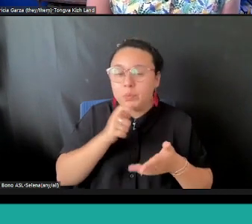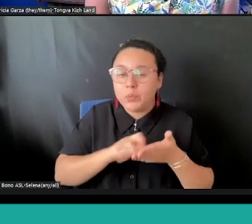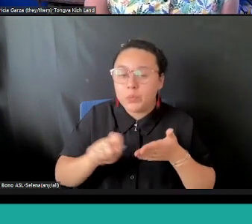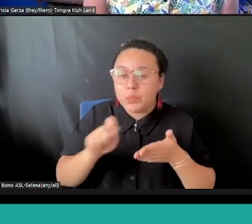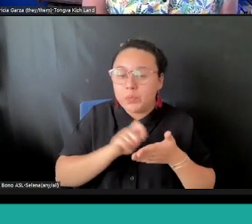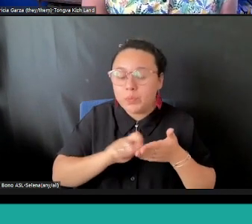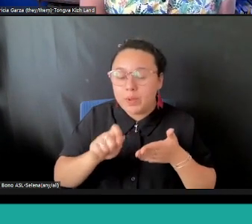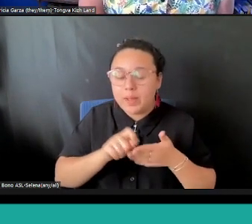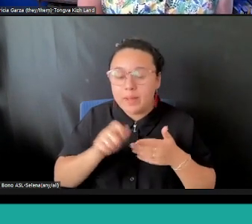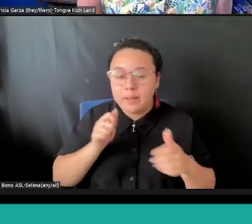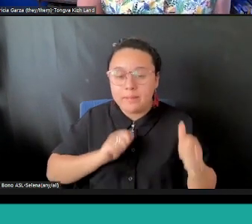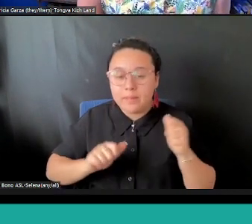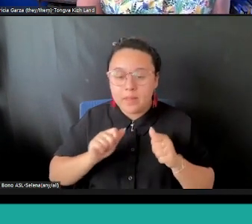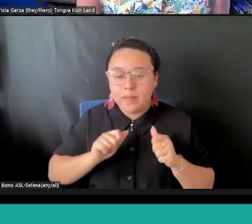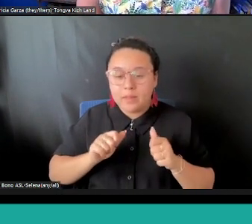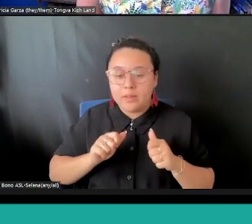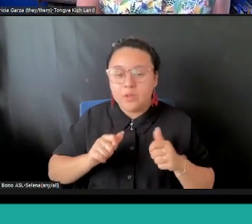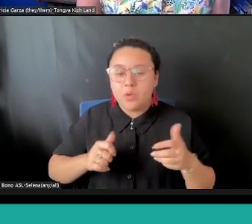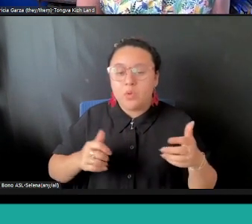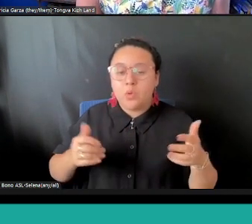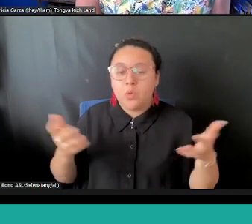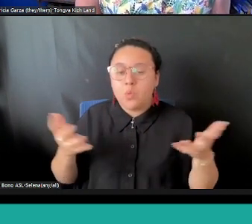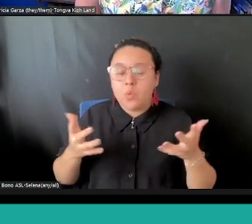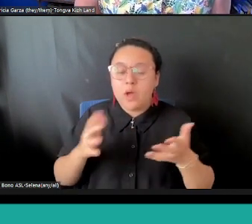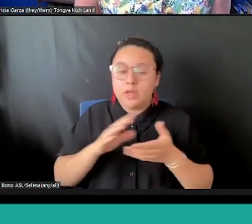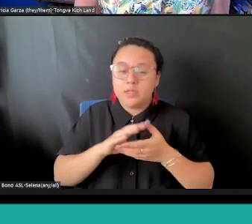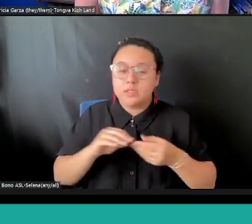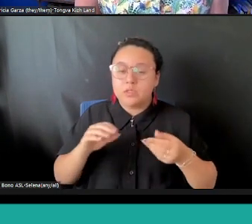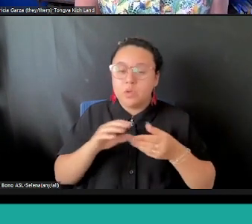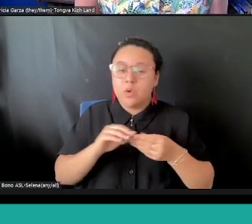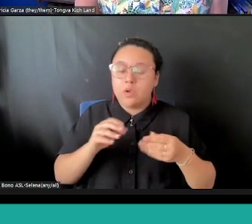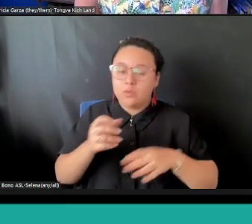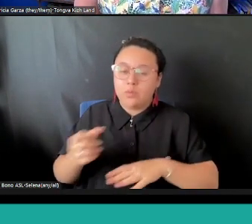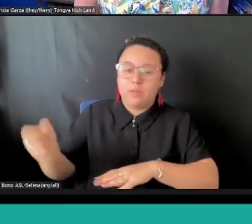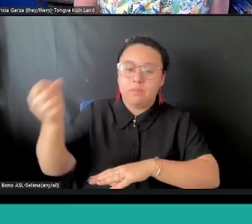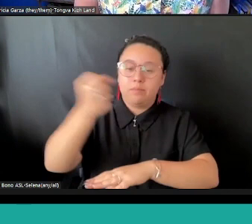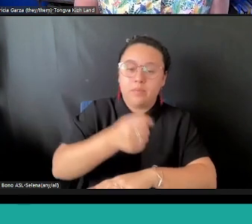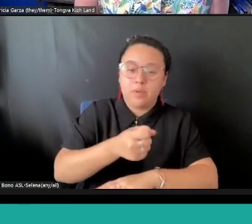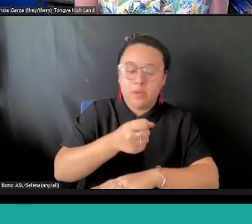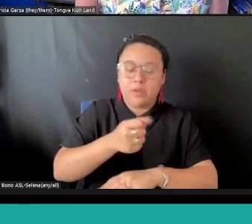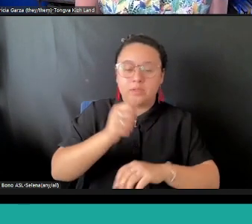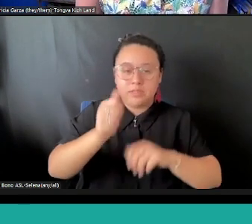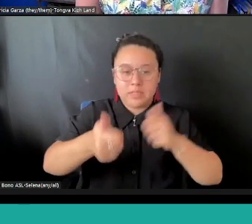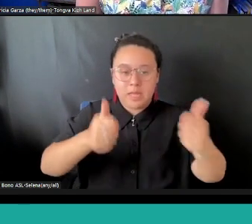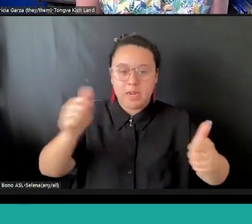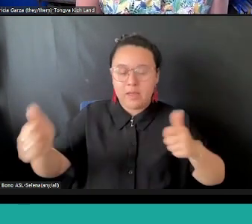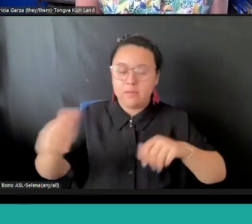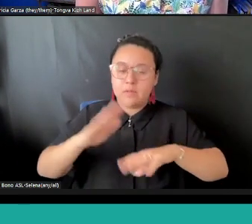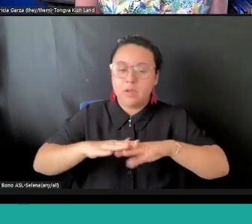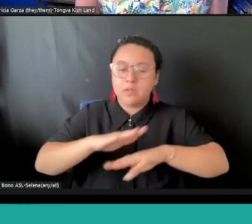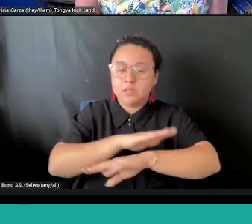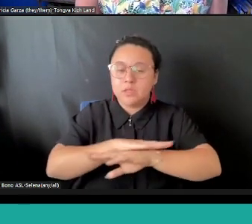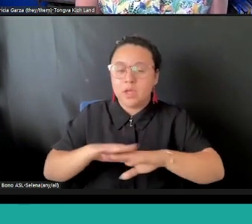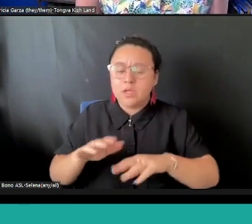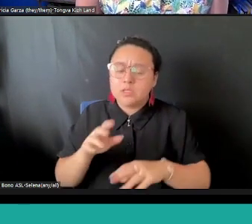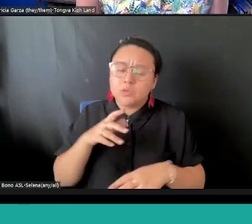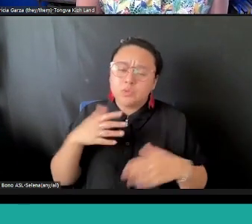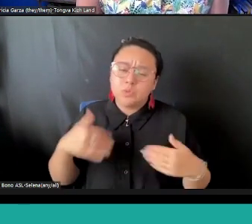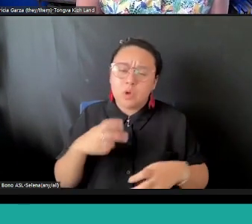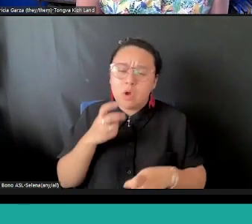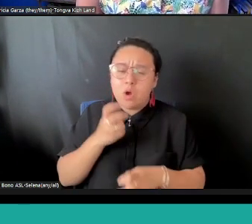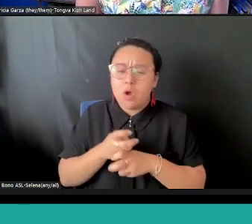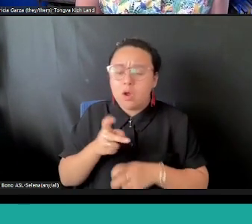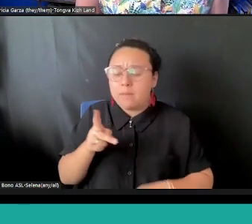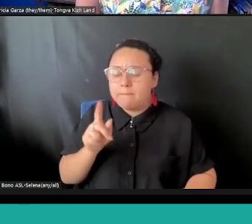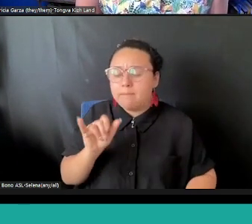What are we saying, right? What are the stories that we're putting on stage? It's so hard to get a play produced that we